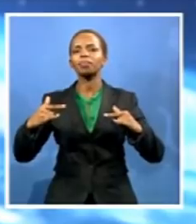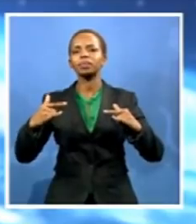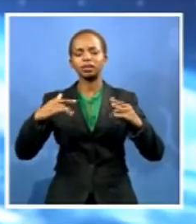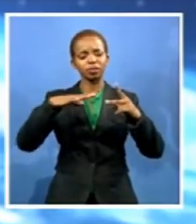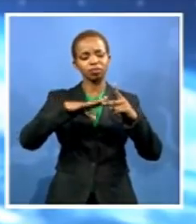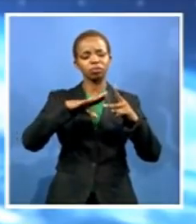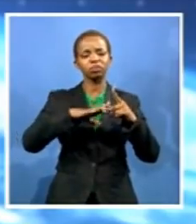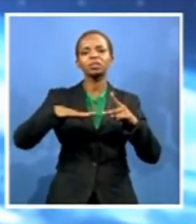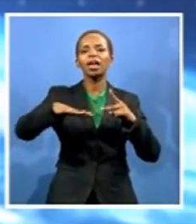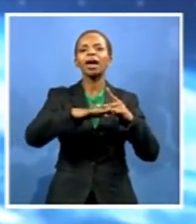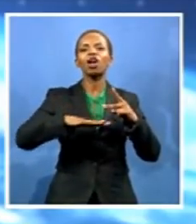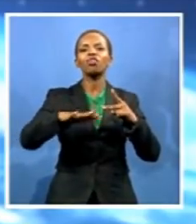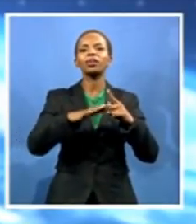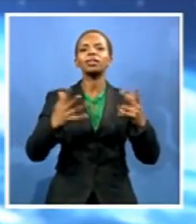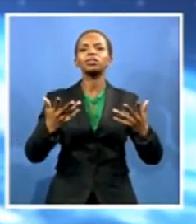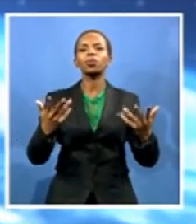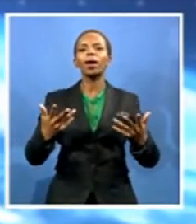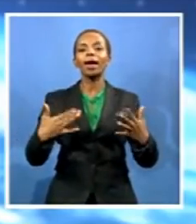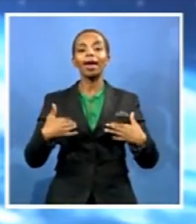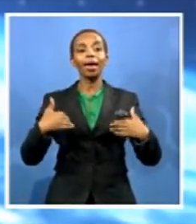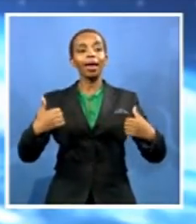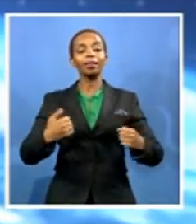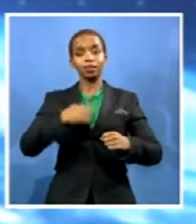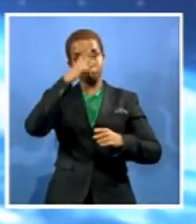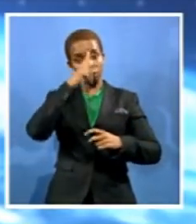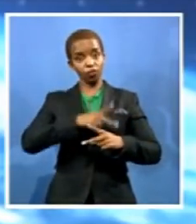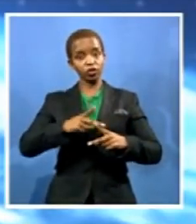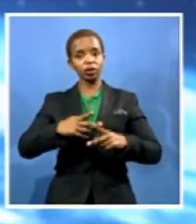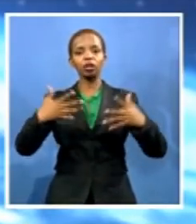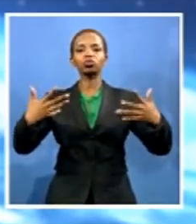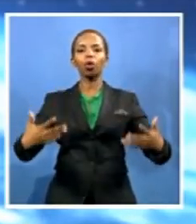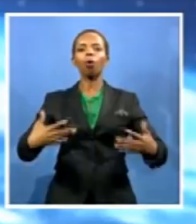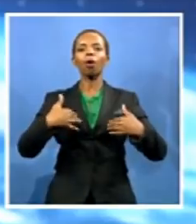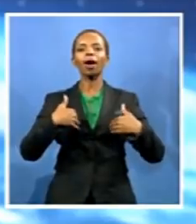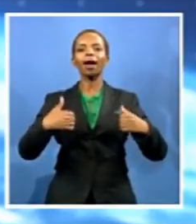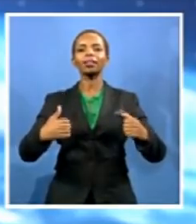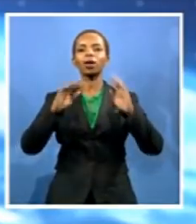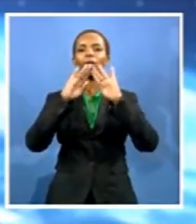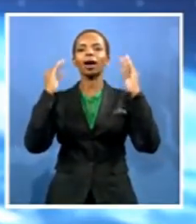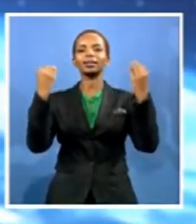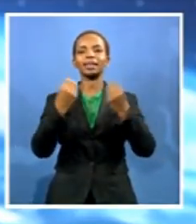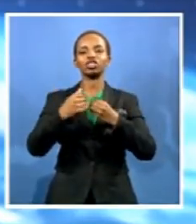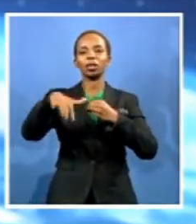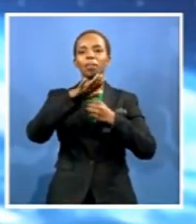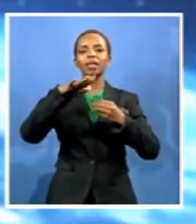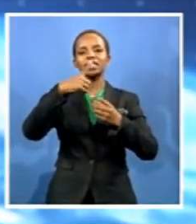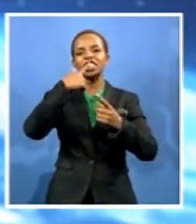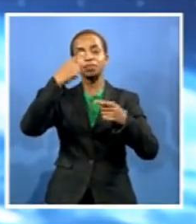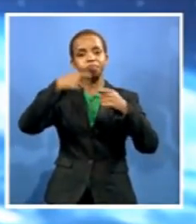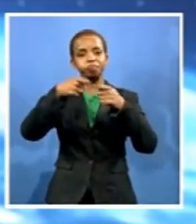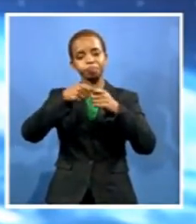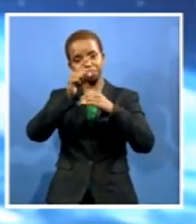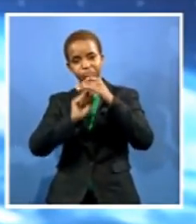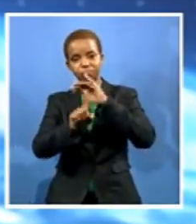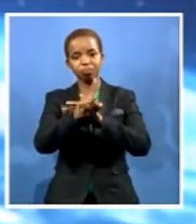health professionals and health organizations to access. In this situation, what can be done? What